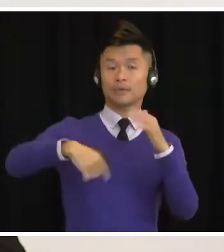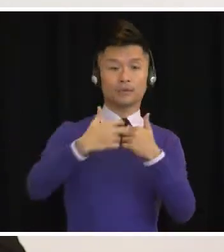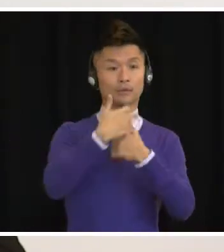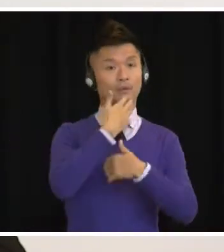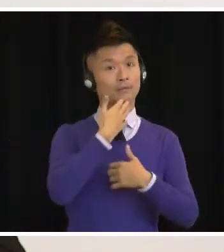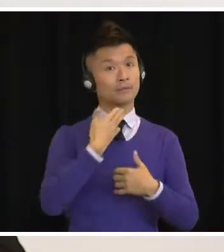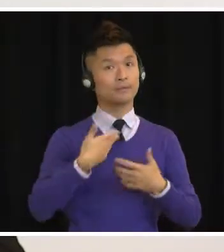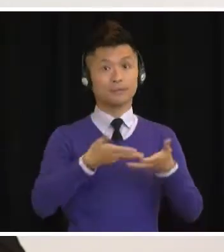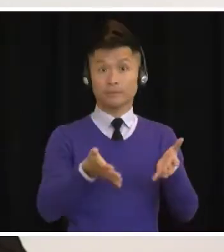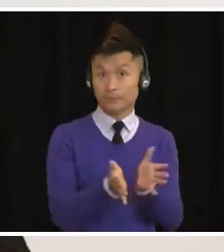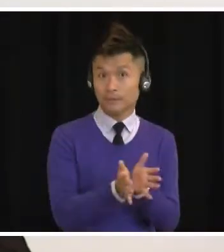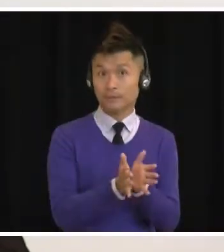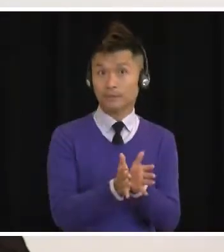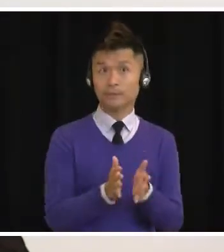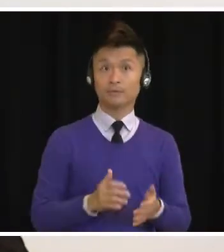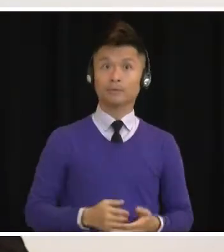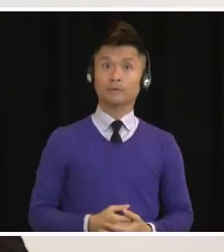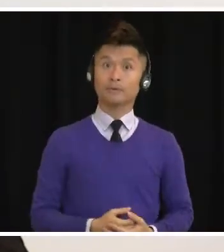89